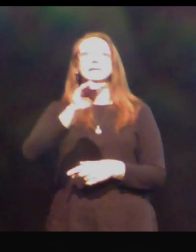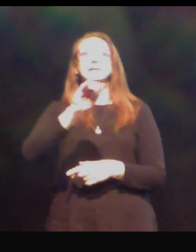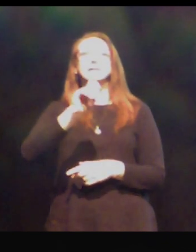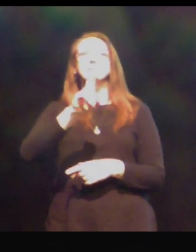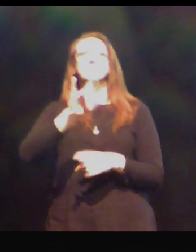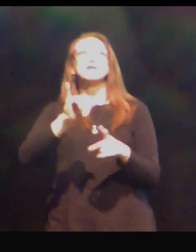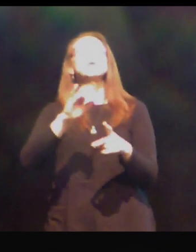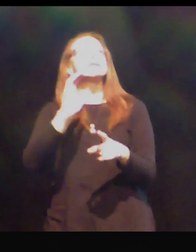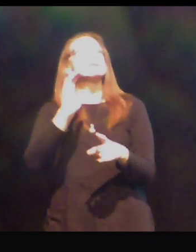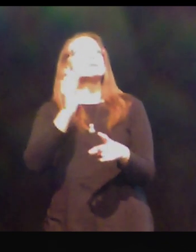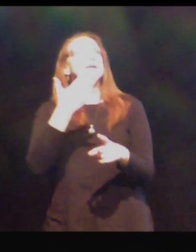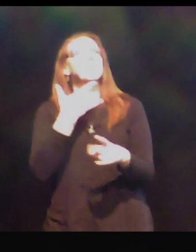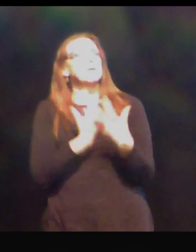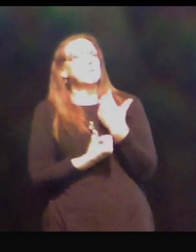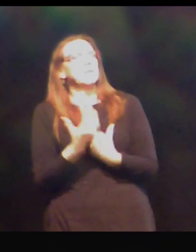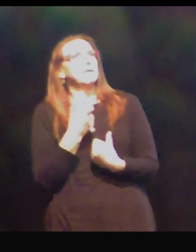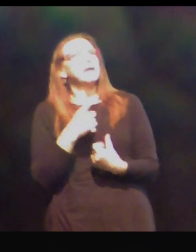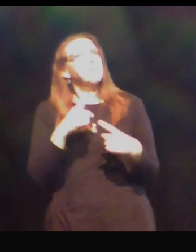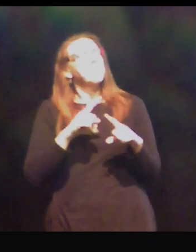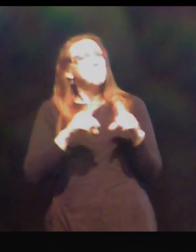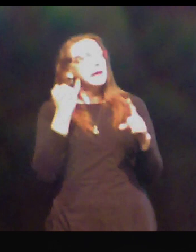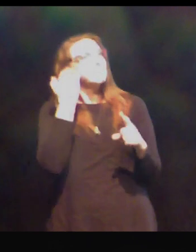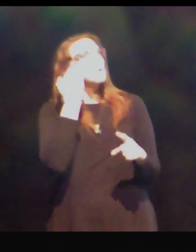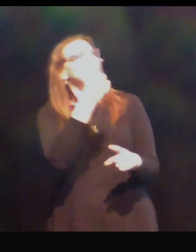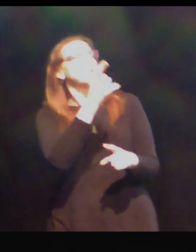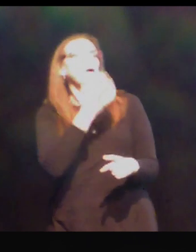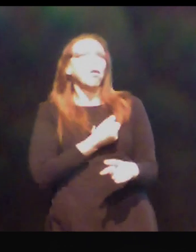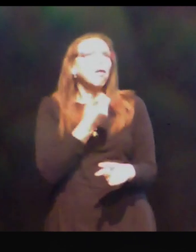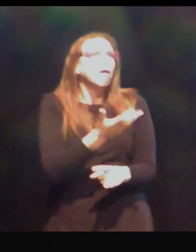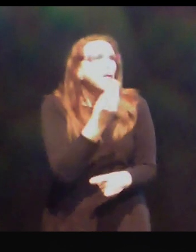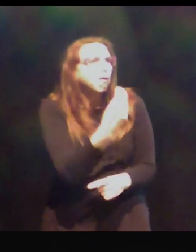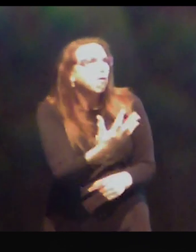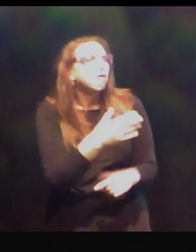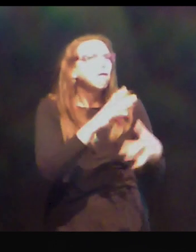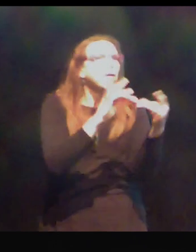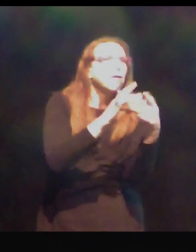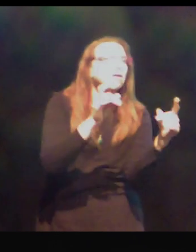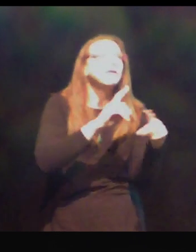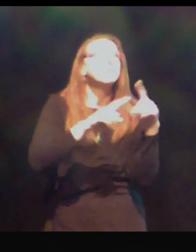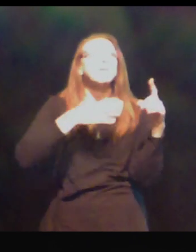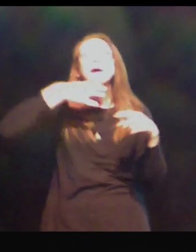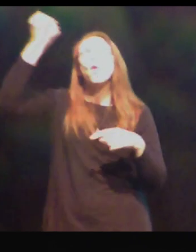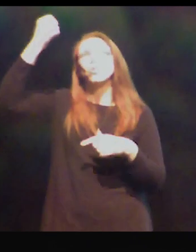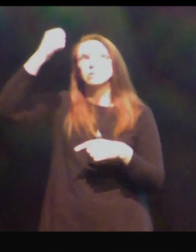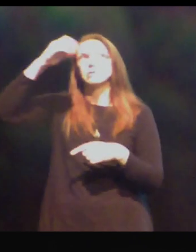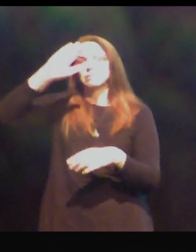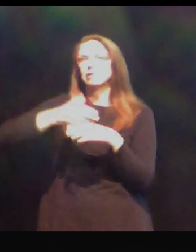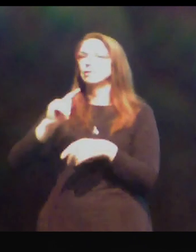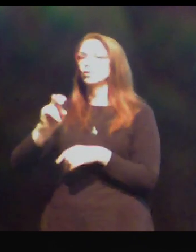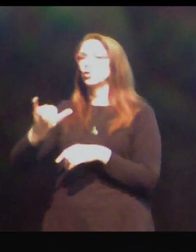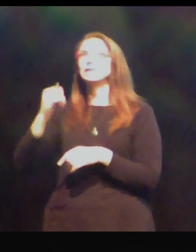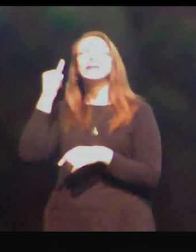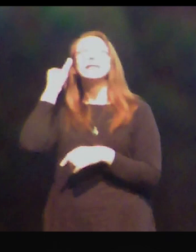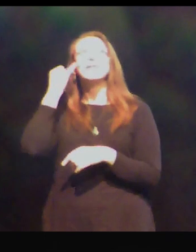although he talks to people that he just knows, he kind of, Tony, my oldest, said that. He goes, well, I know if